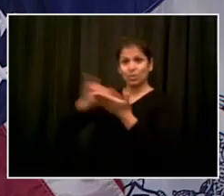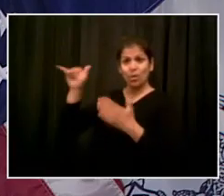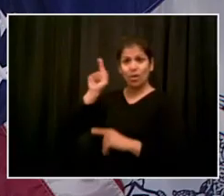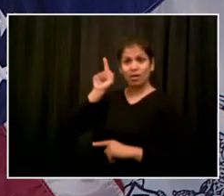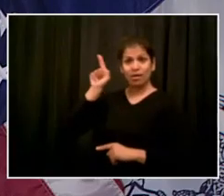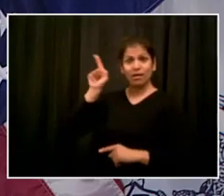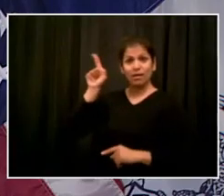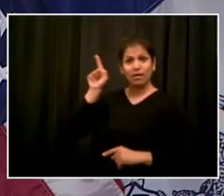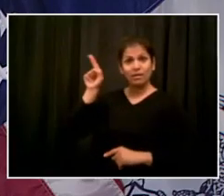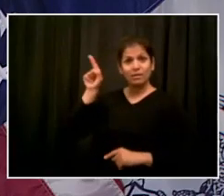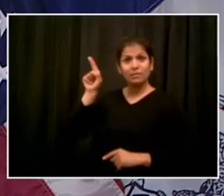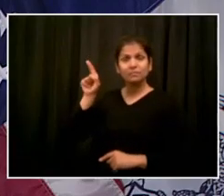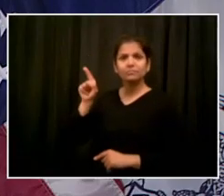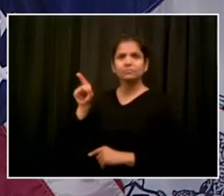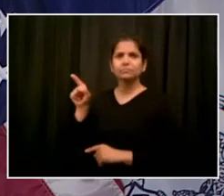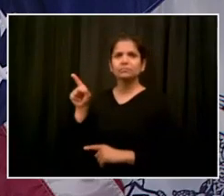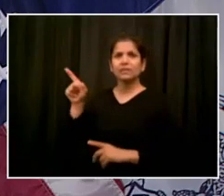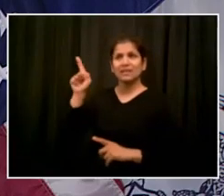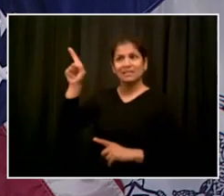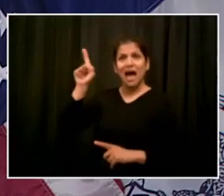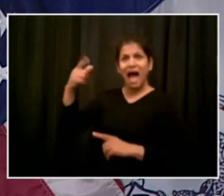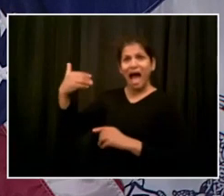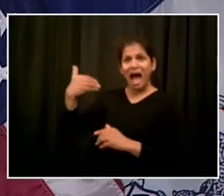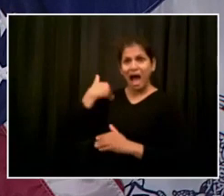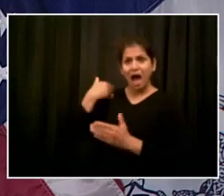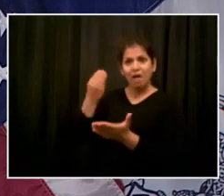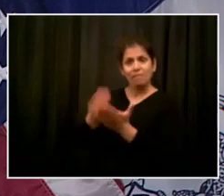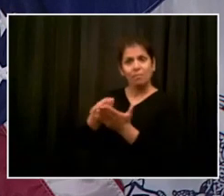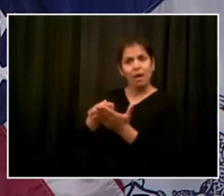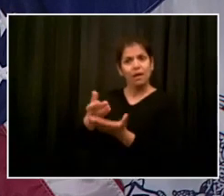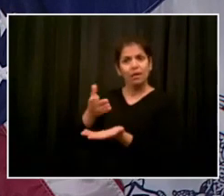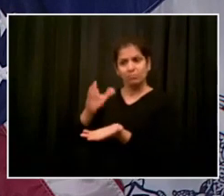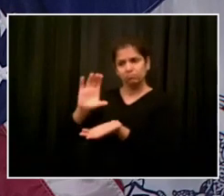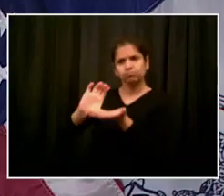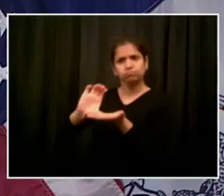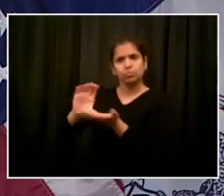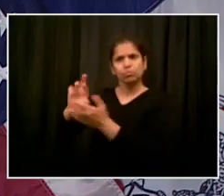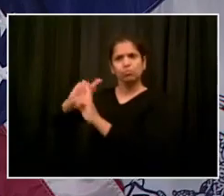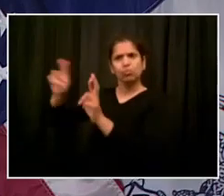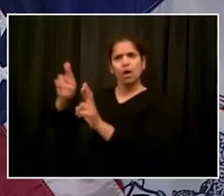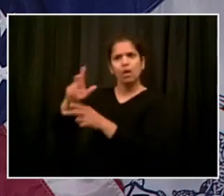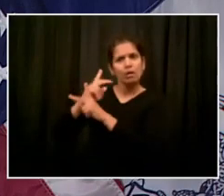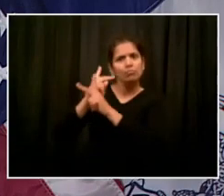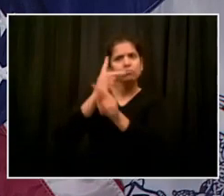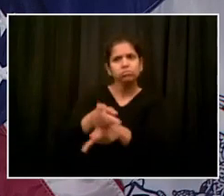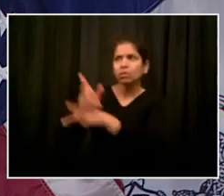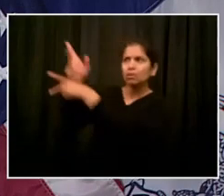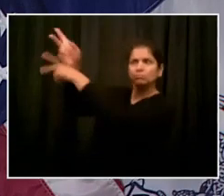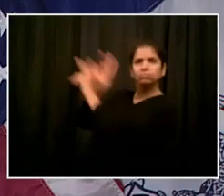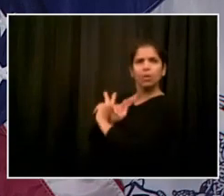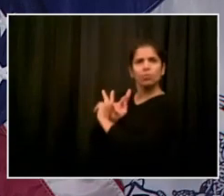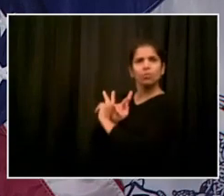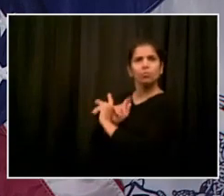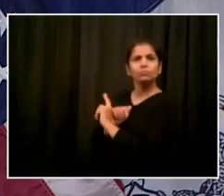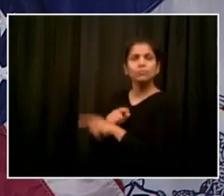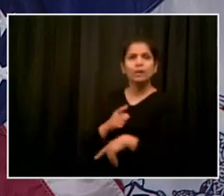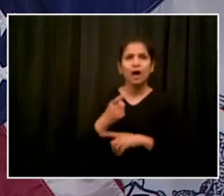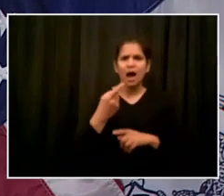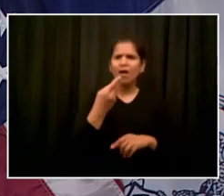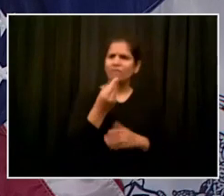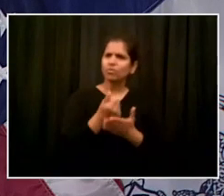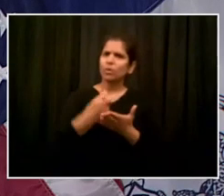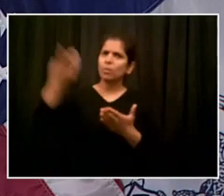unfettered borrowing power just a few weeks ago, Jeff. Just a few weeks ago, the New York state government gave itself